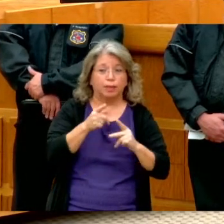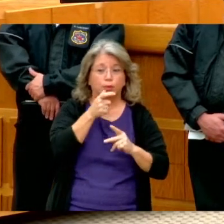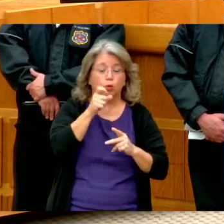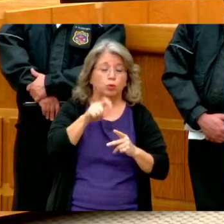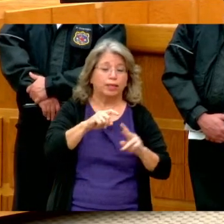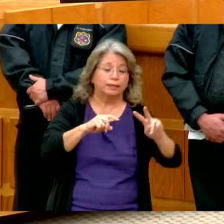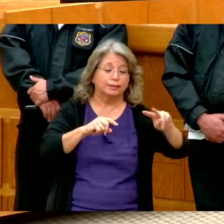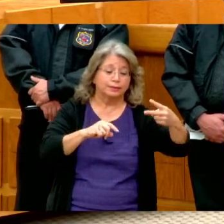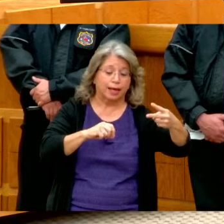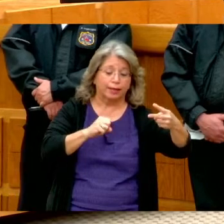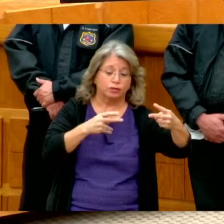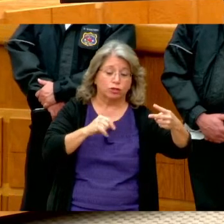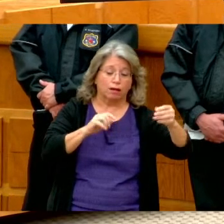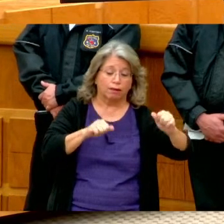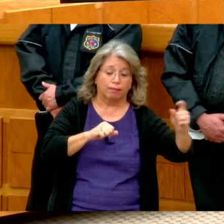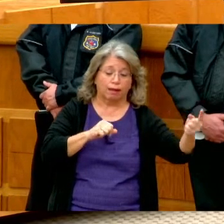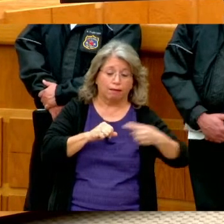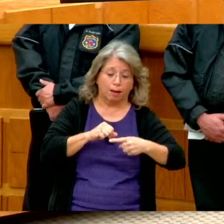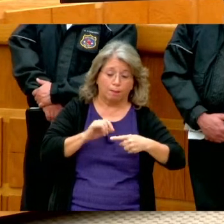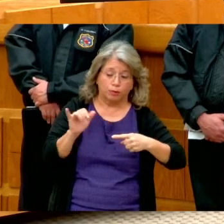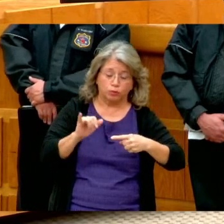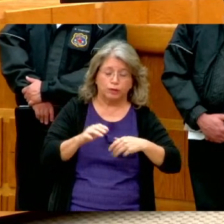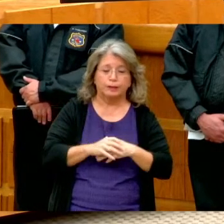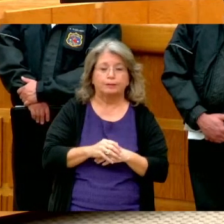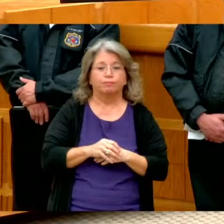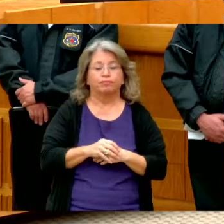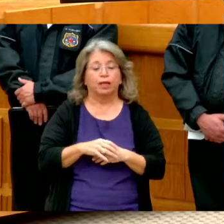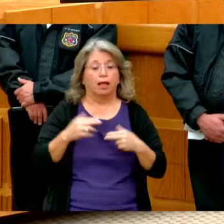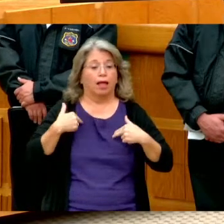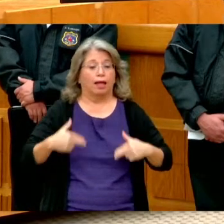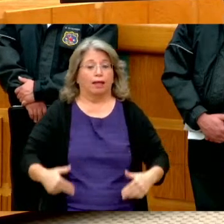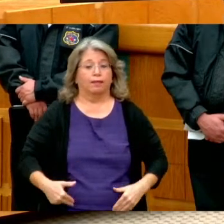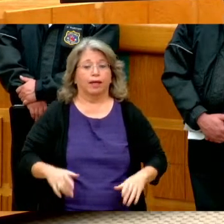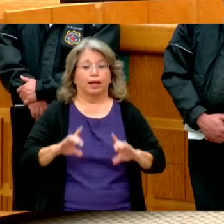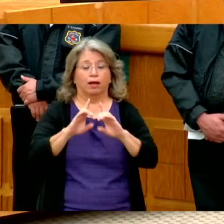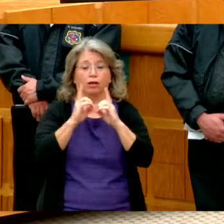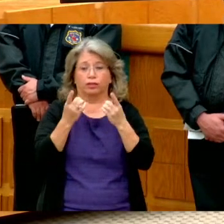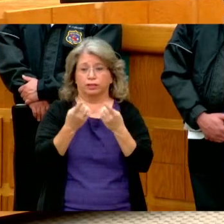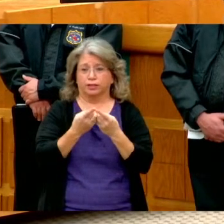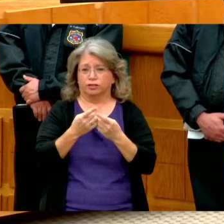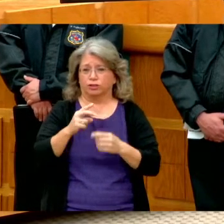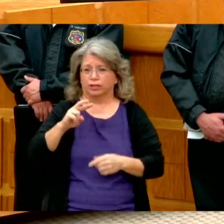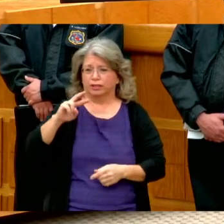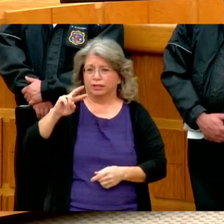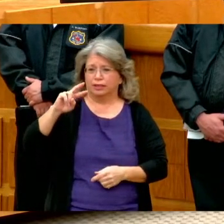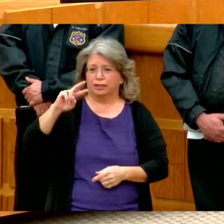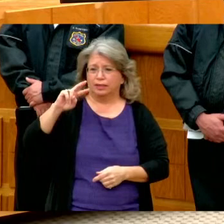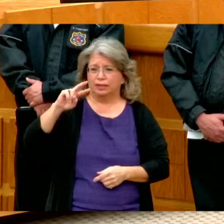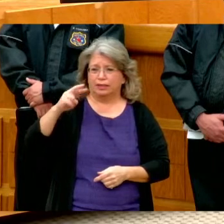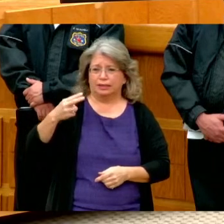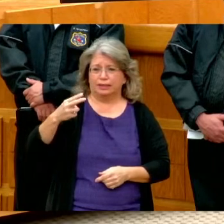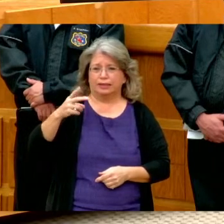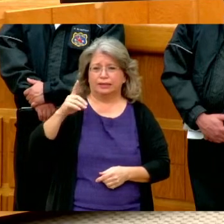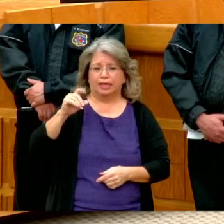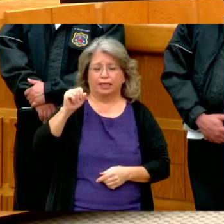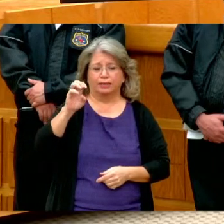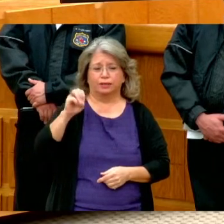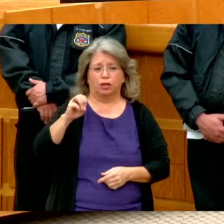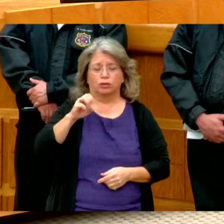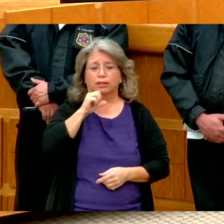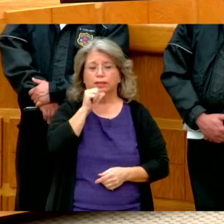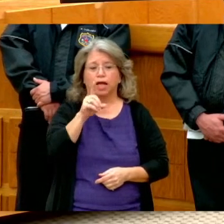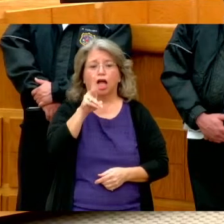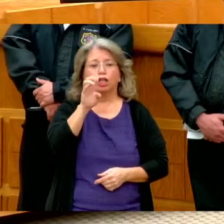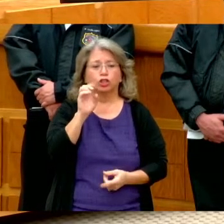great question. So the health district, their second doses, when we started vaccinating, the second doses is not due